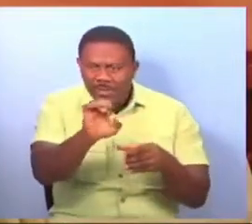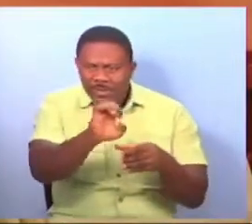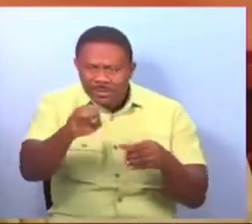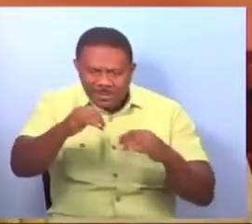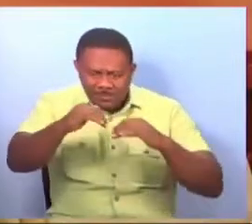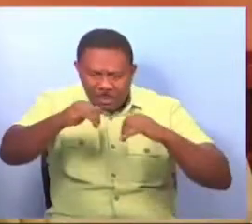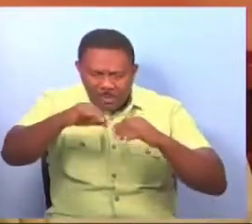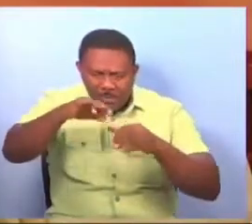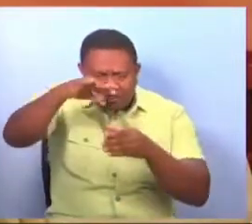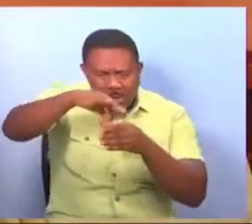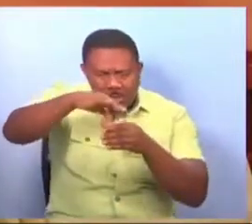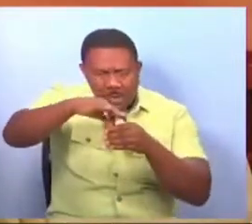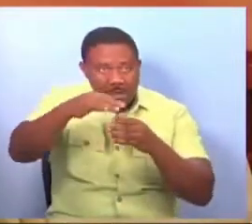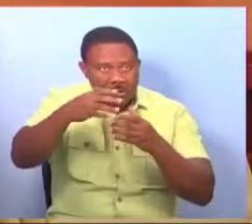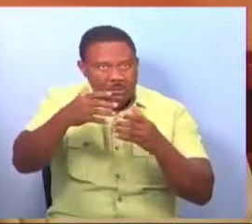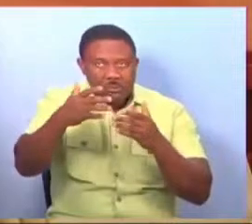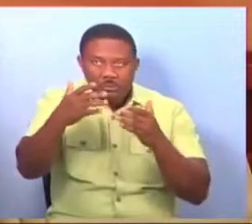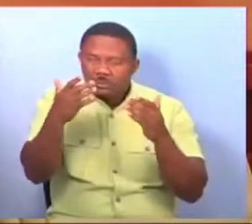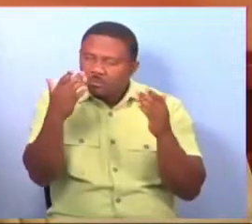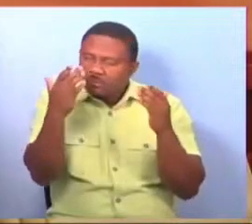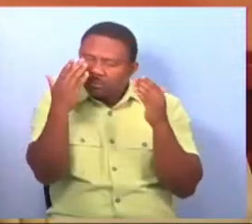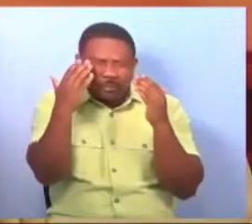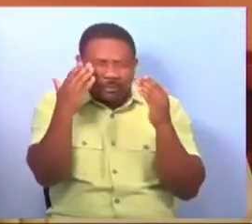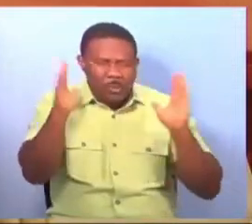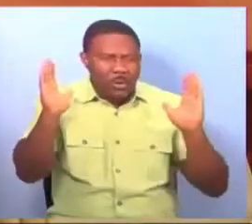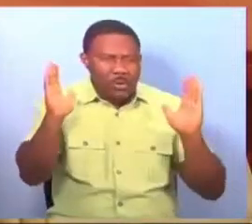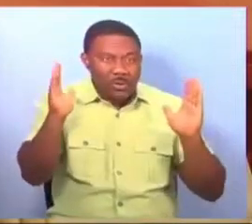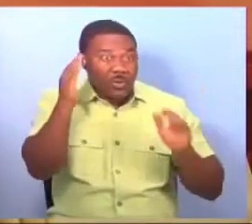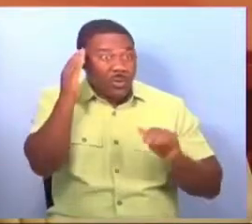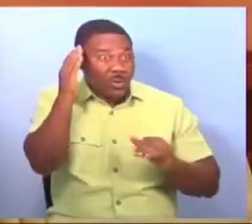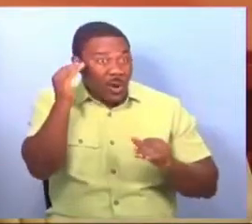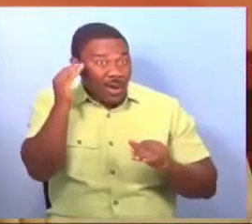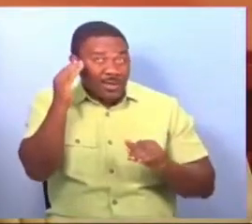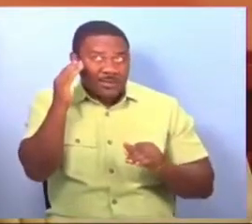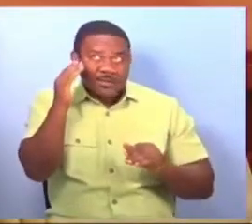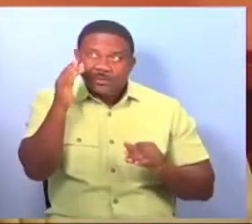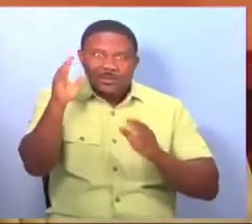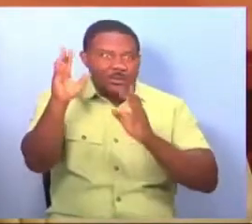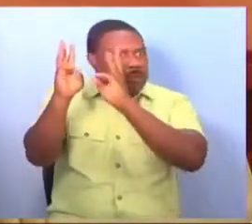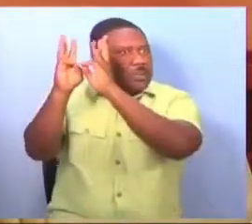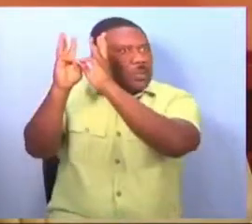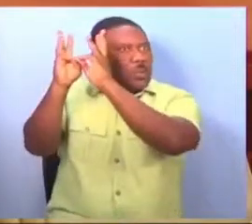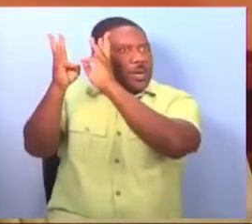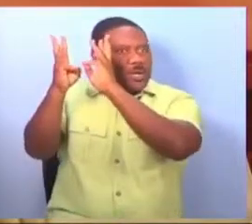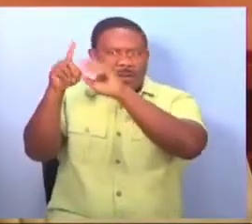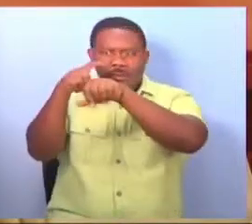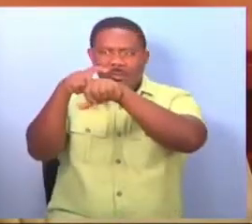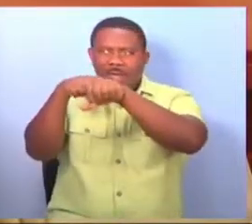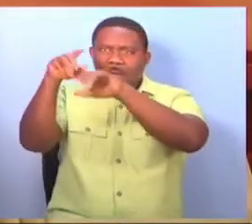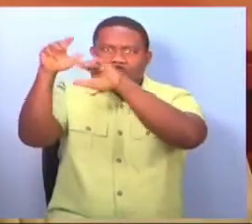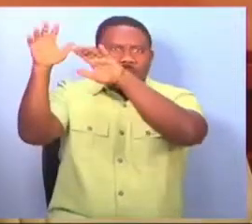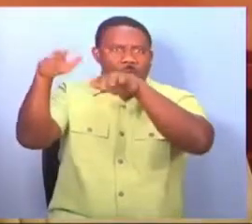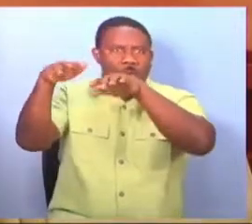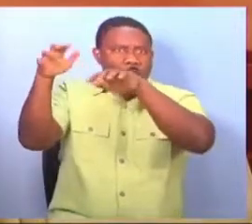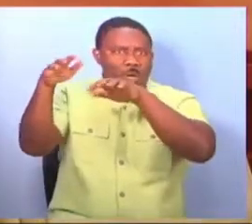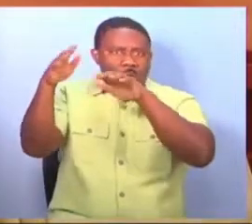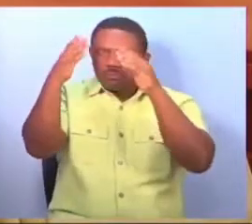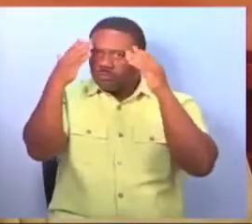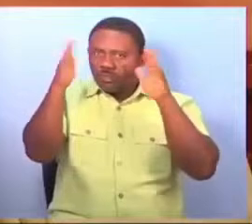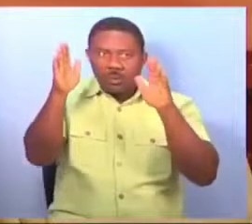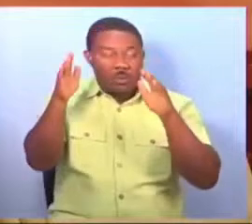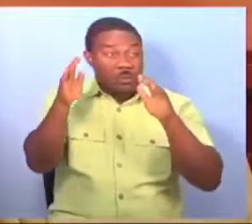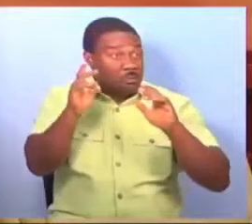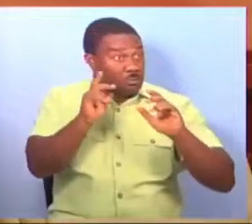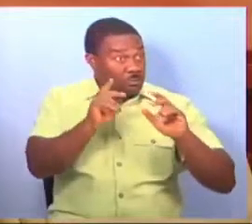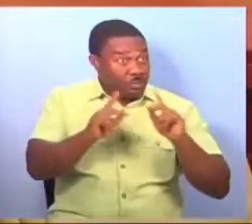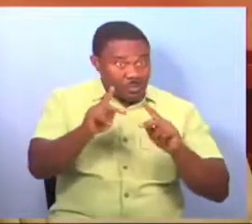ground, because of the havoc of the consequences of the actions of man